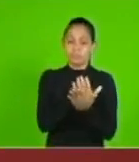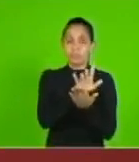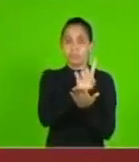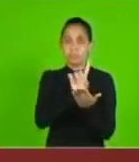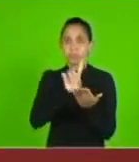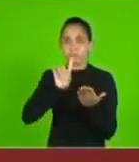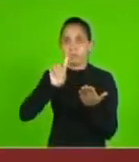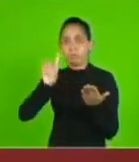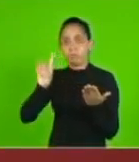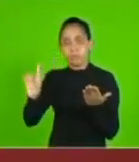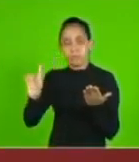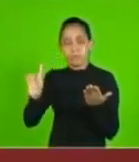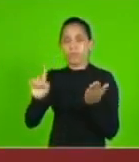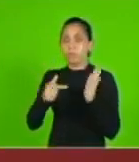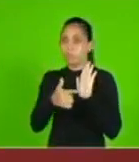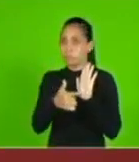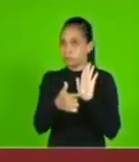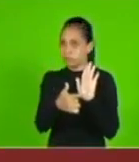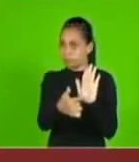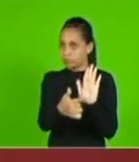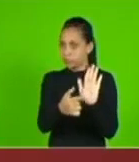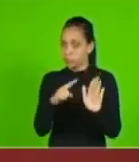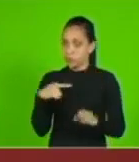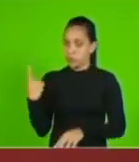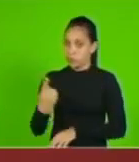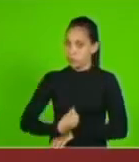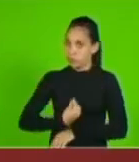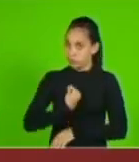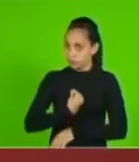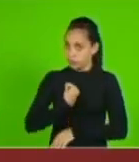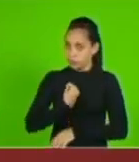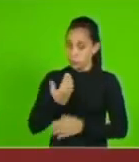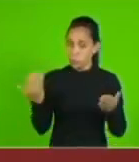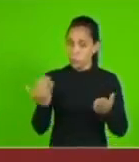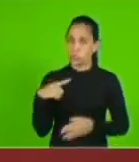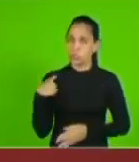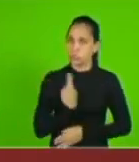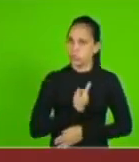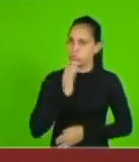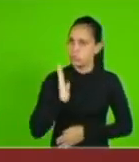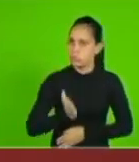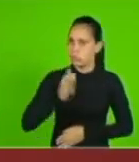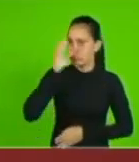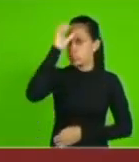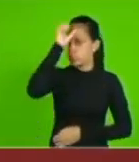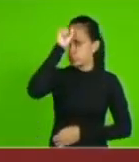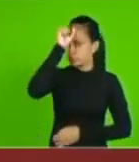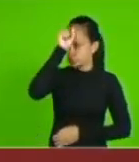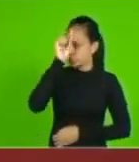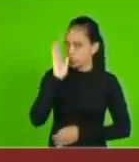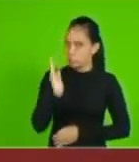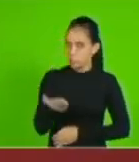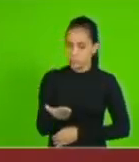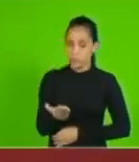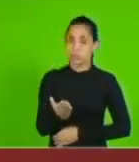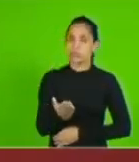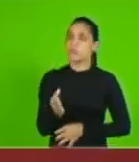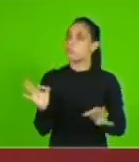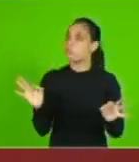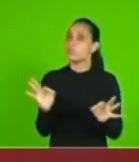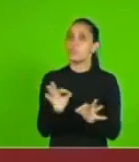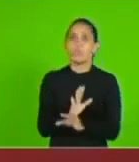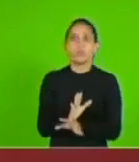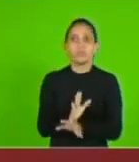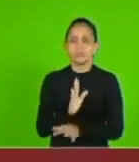look up. The Word of the Lord shows to us, as we have learned, that everything